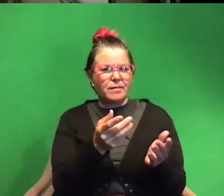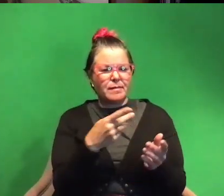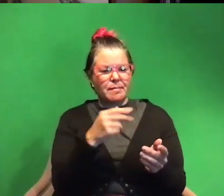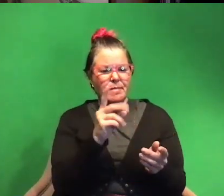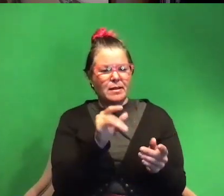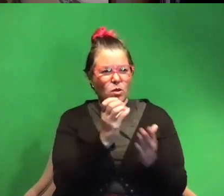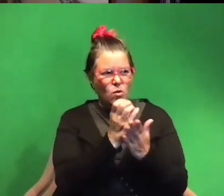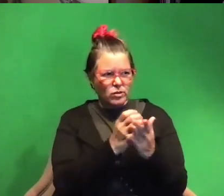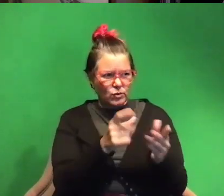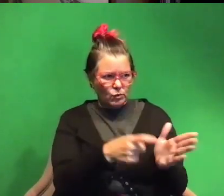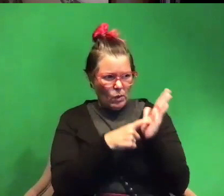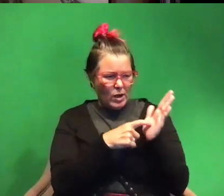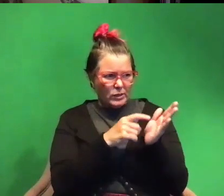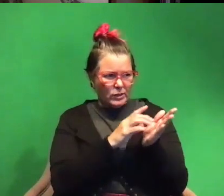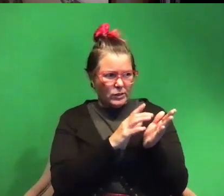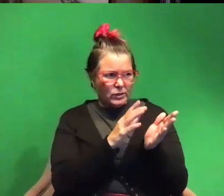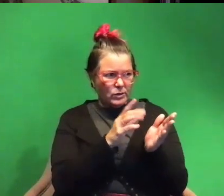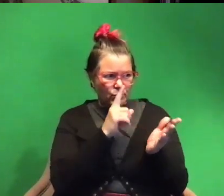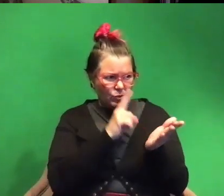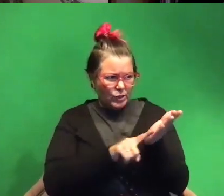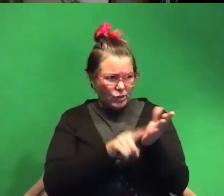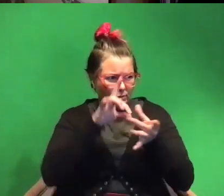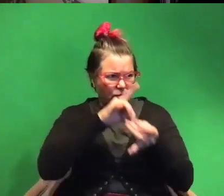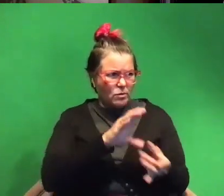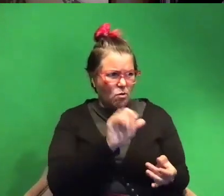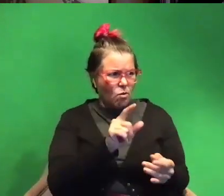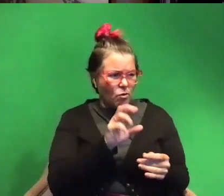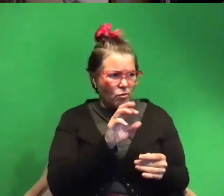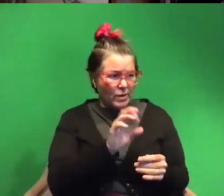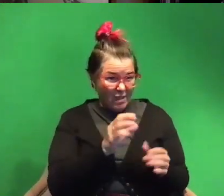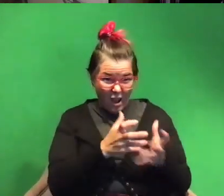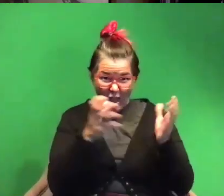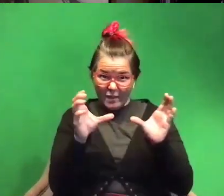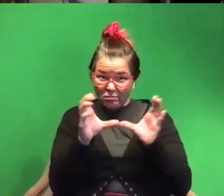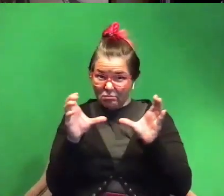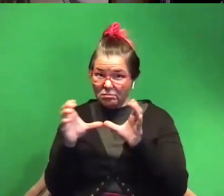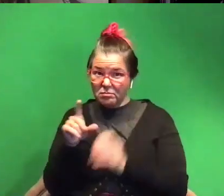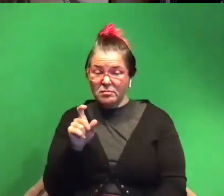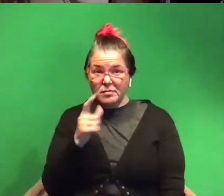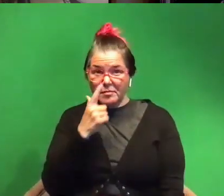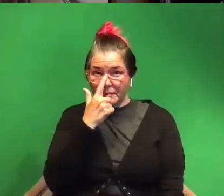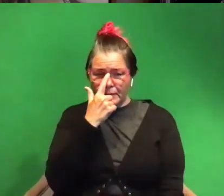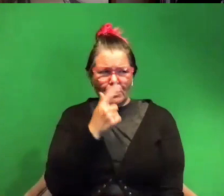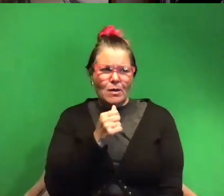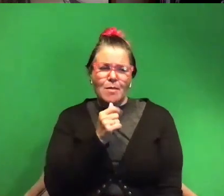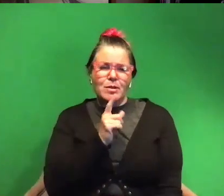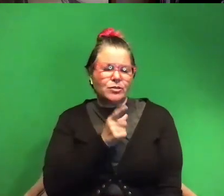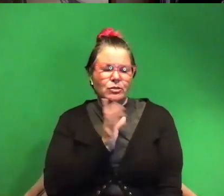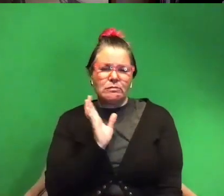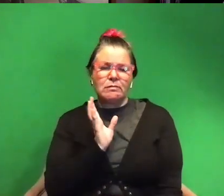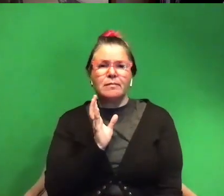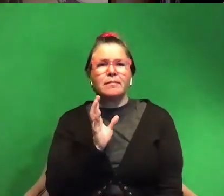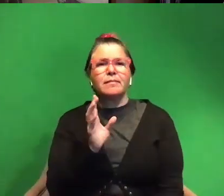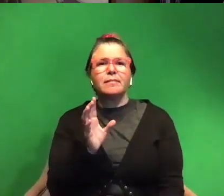you have to take to be able to do research on coral reefs? Is it a lot? I'm not sure if they